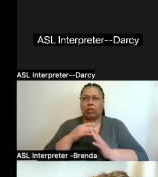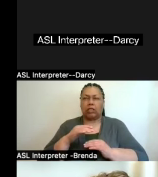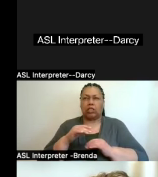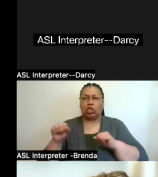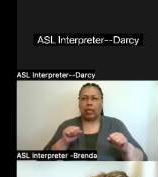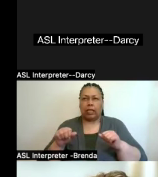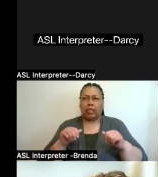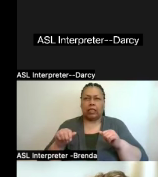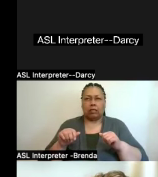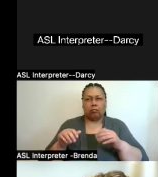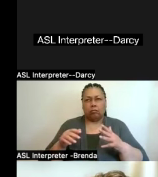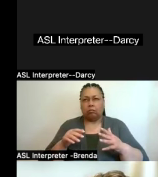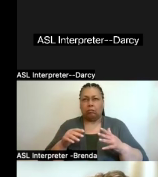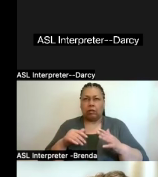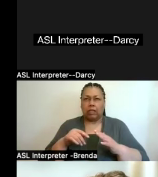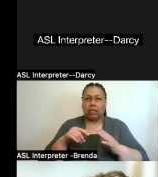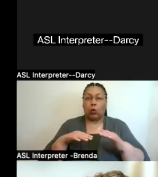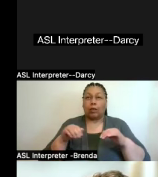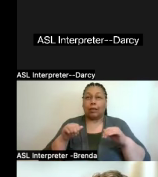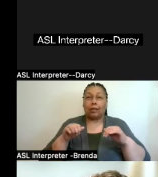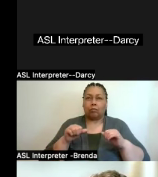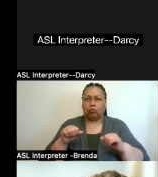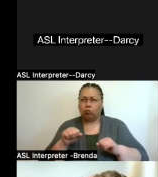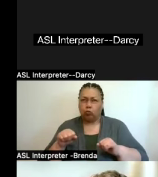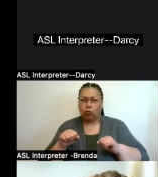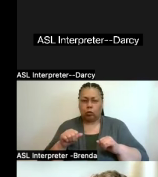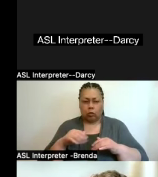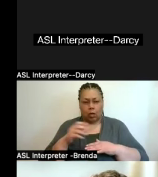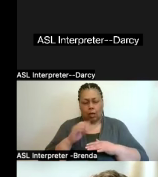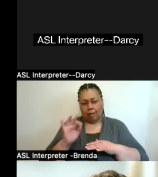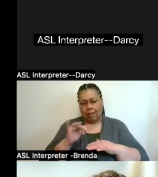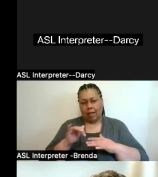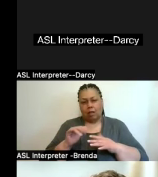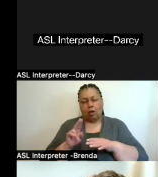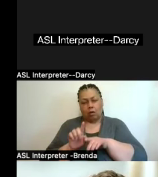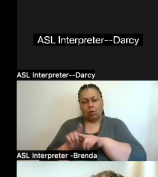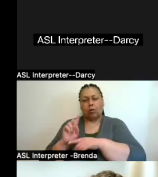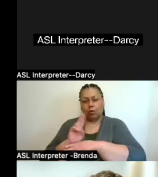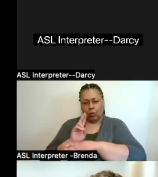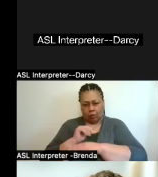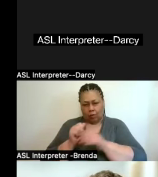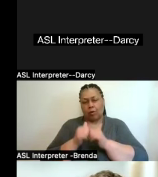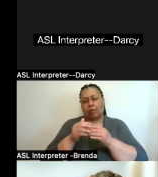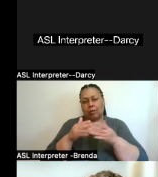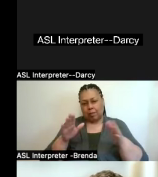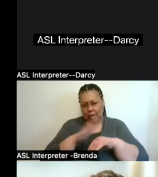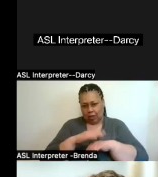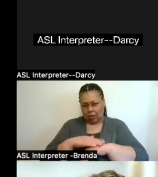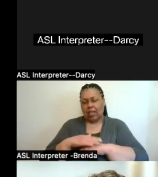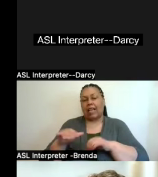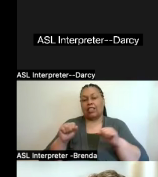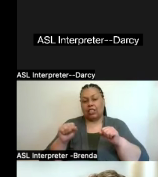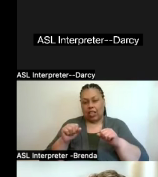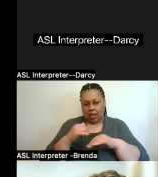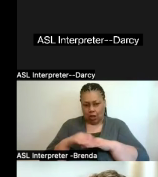is the product that's used for most public alerts in Shake Alert. And then finally, we have the